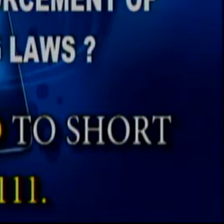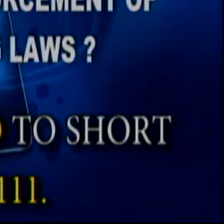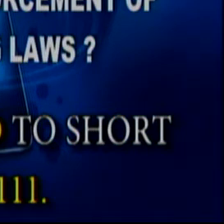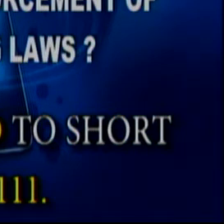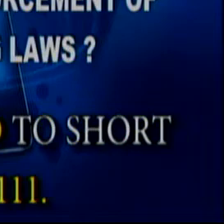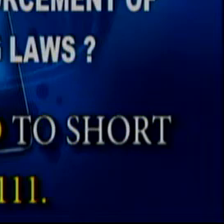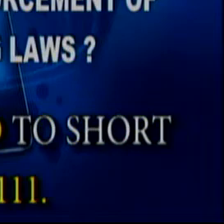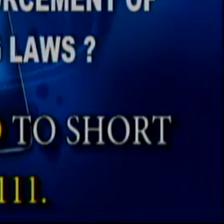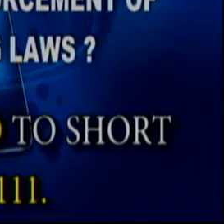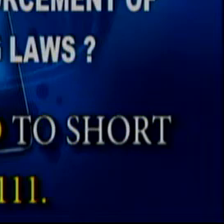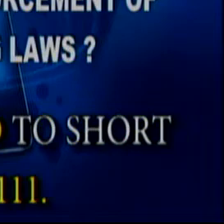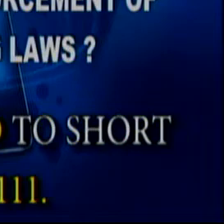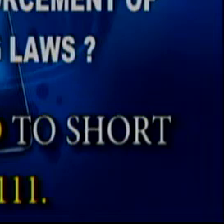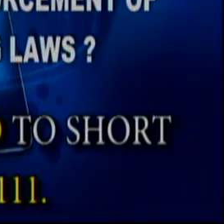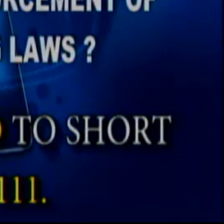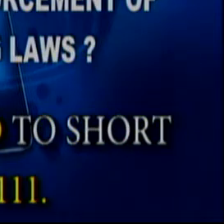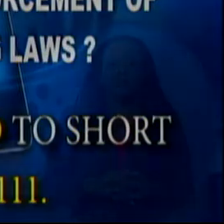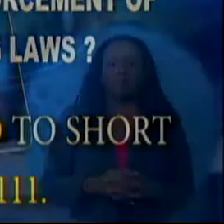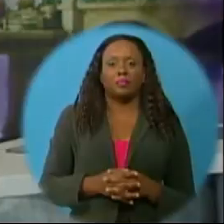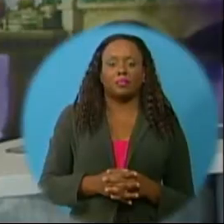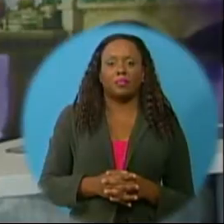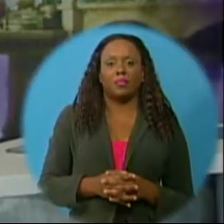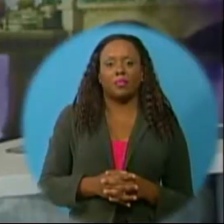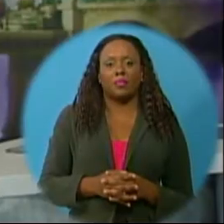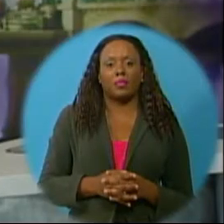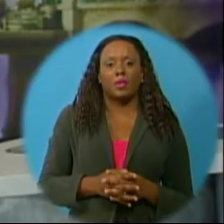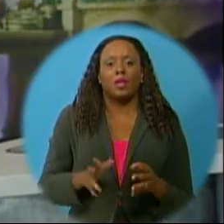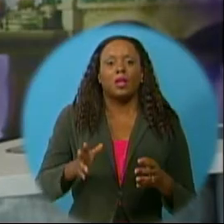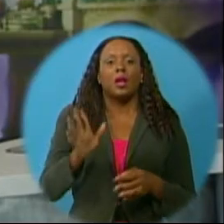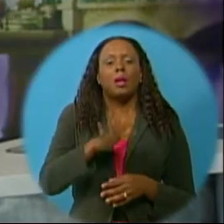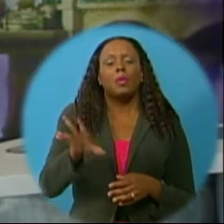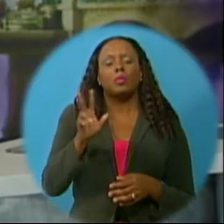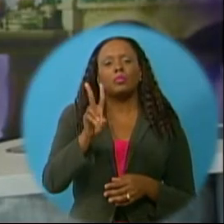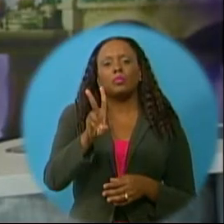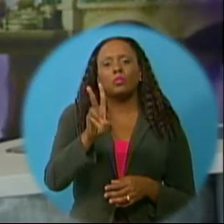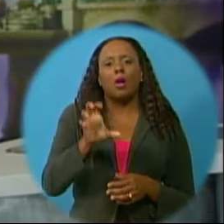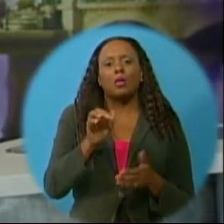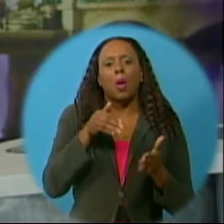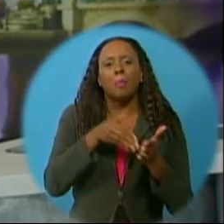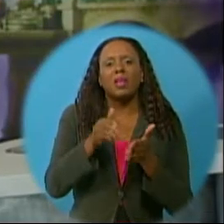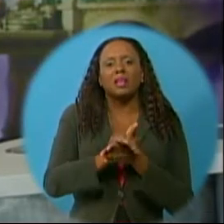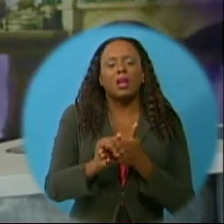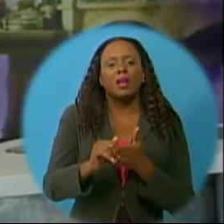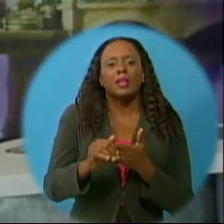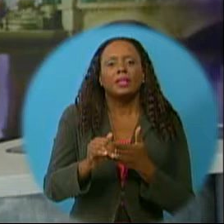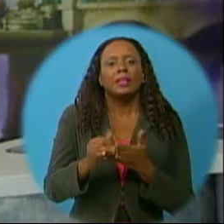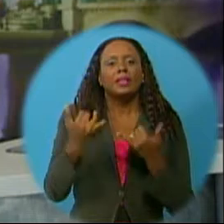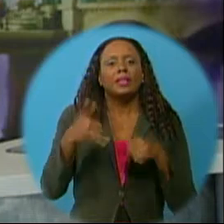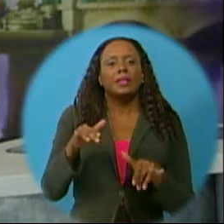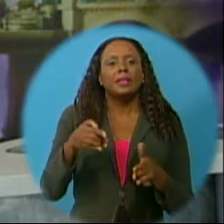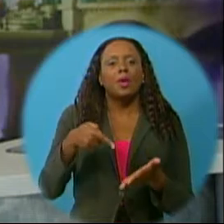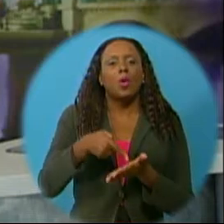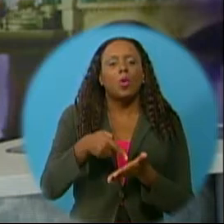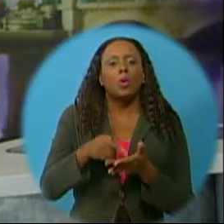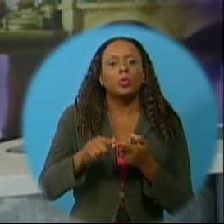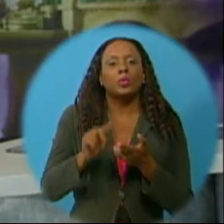your take at the end of our news tonight. About $200 million is still owed to the University of the West Indies